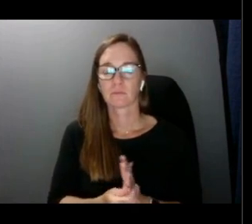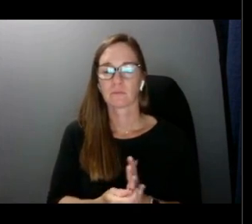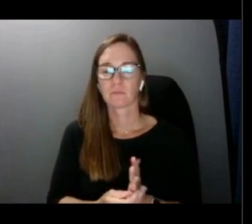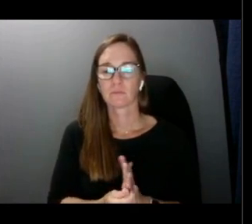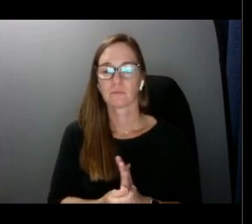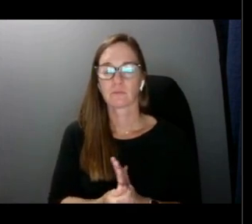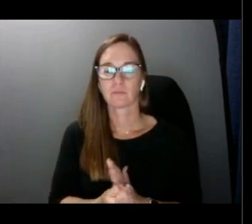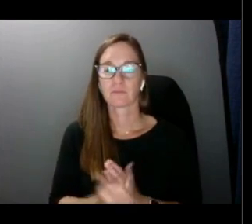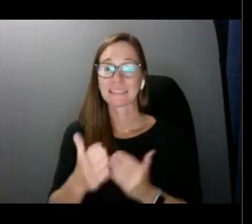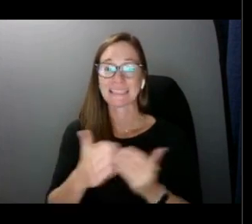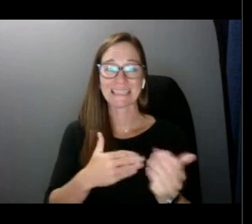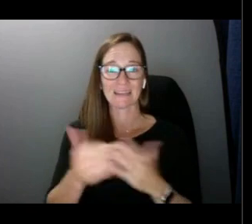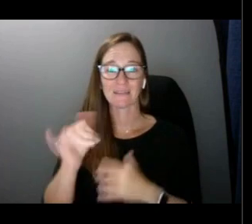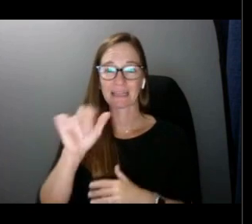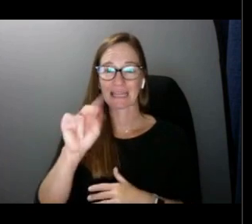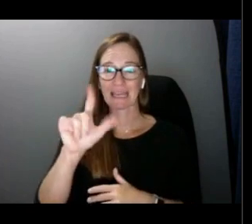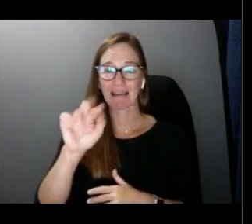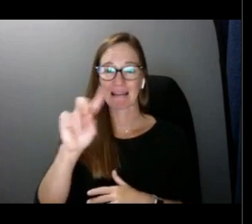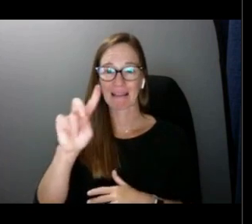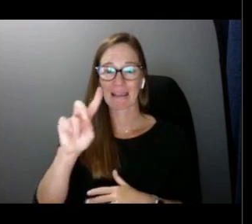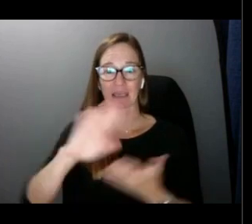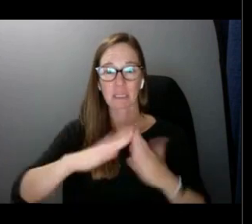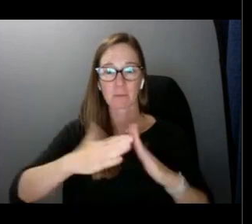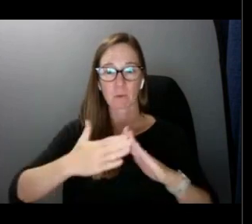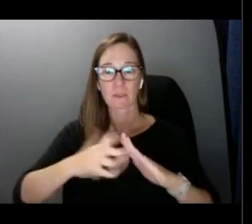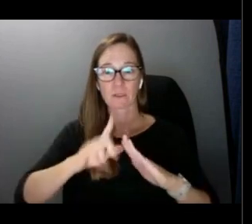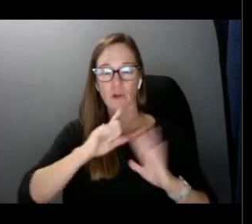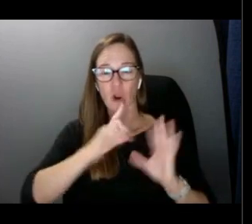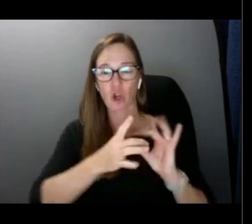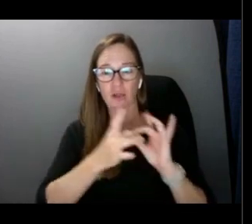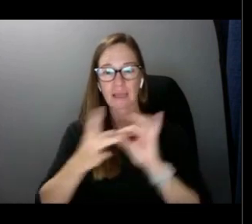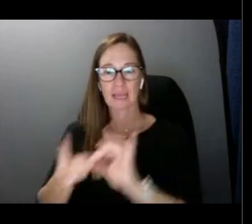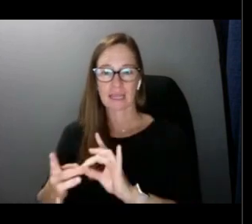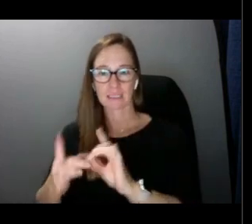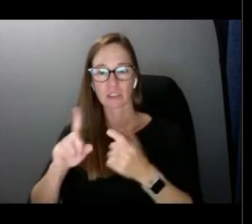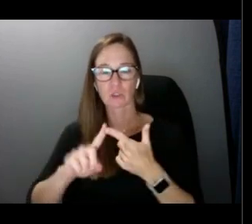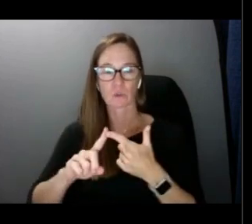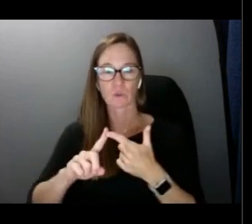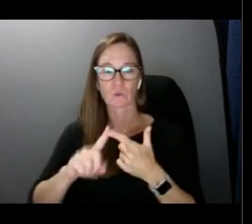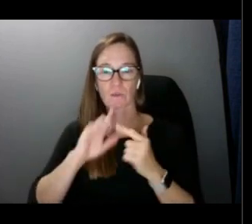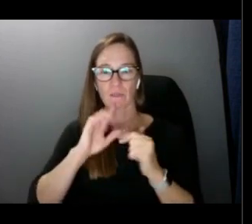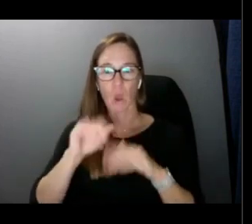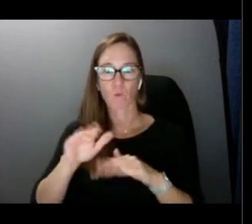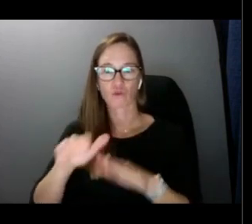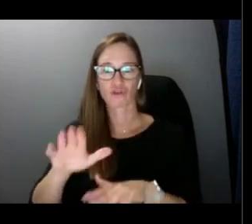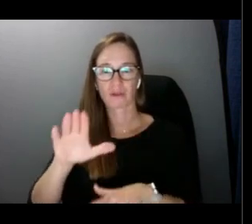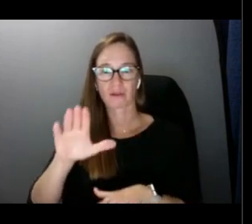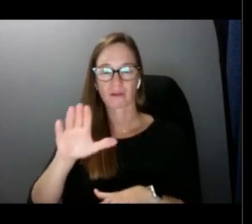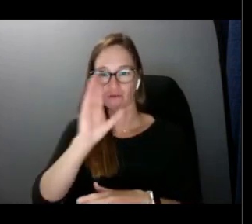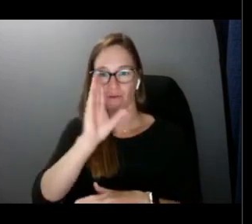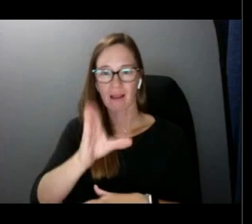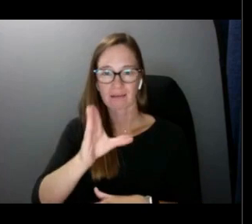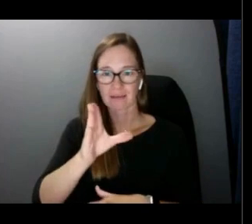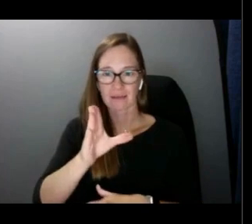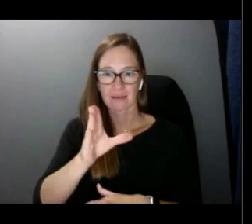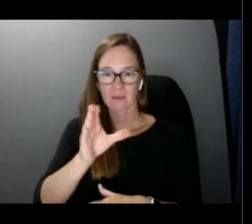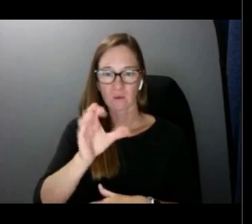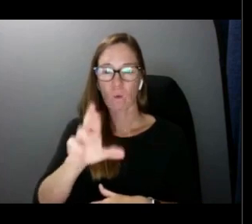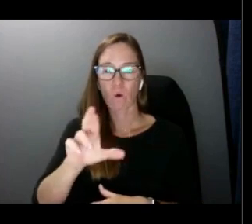even inland communities are connected to the ocean directly or